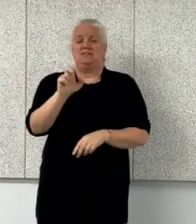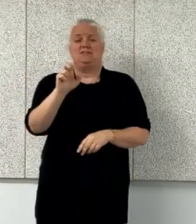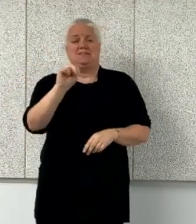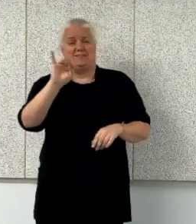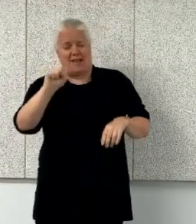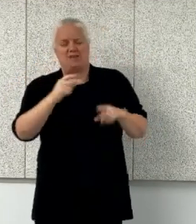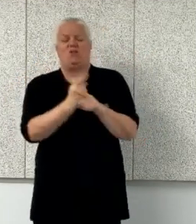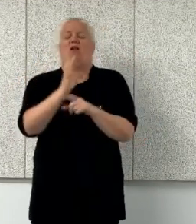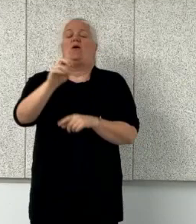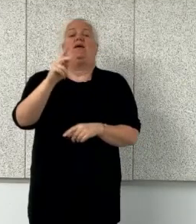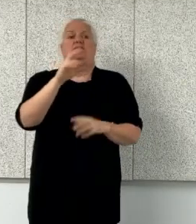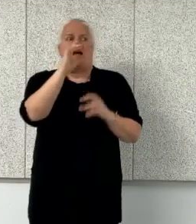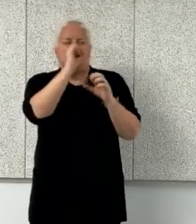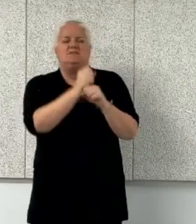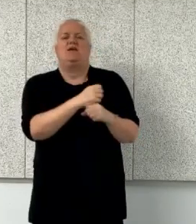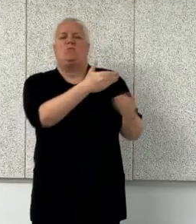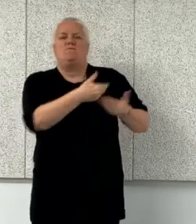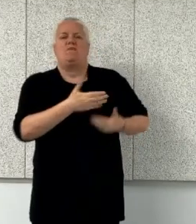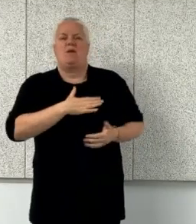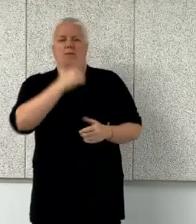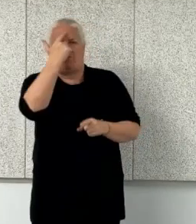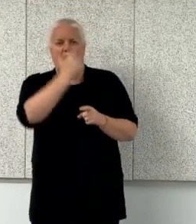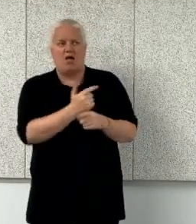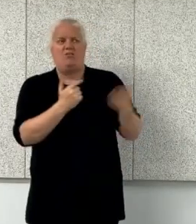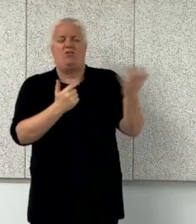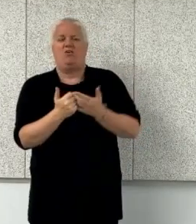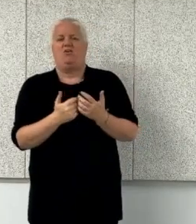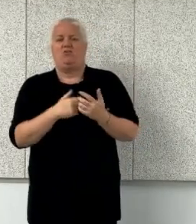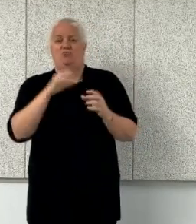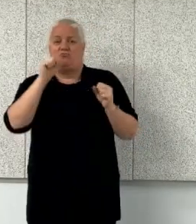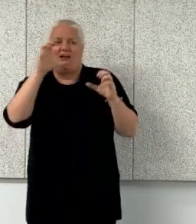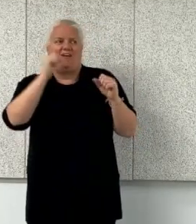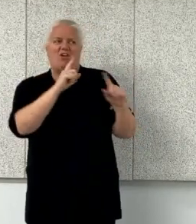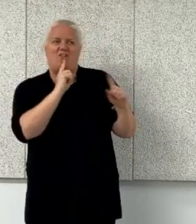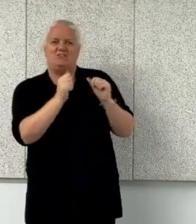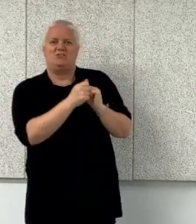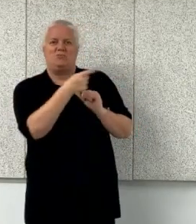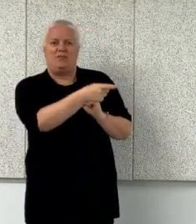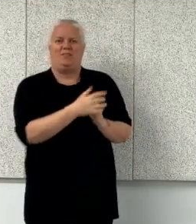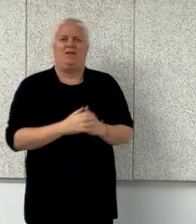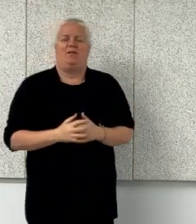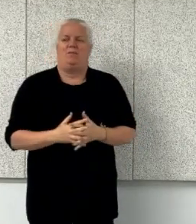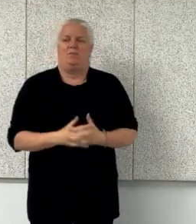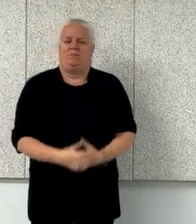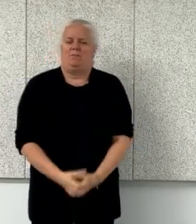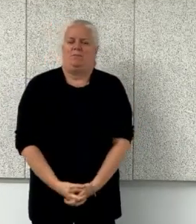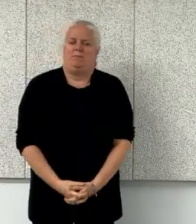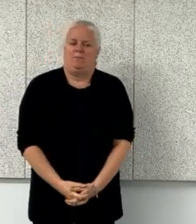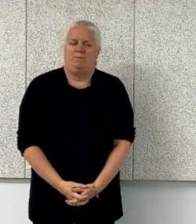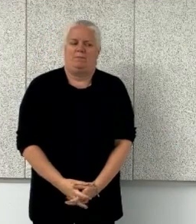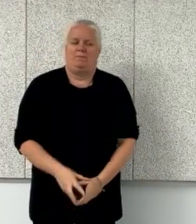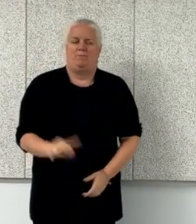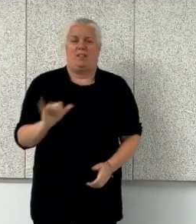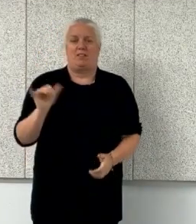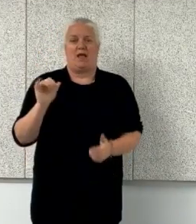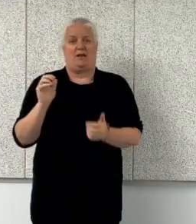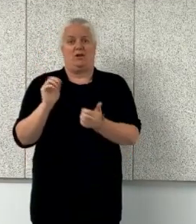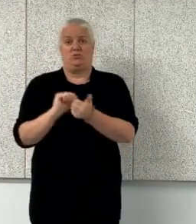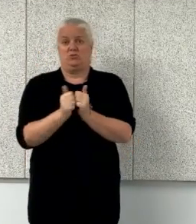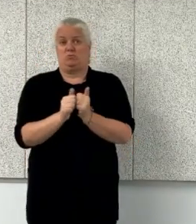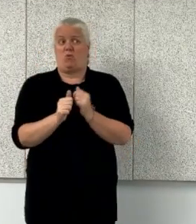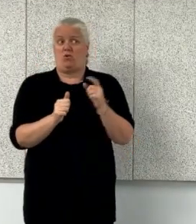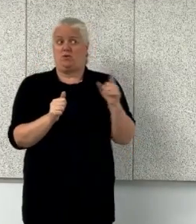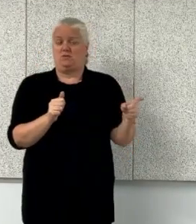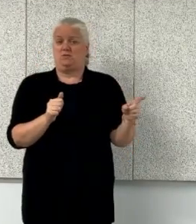was really fascinating. It was really wonderful. And I love getting to have conversations with him because, again, like sports, a neighboring industry